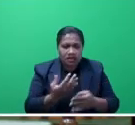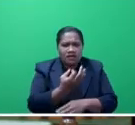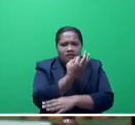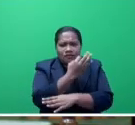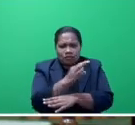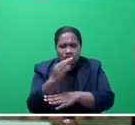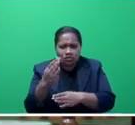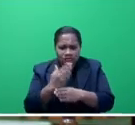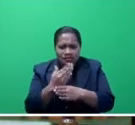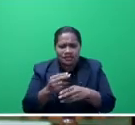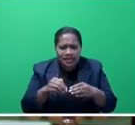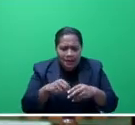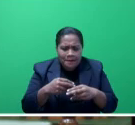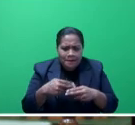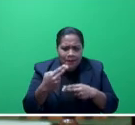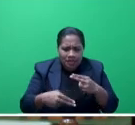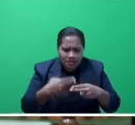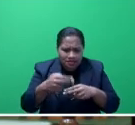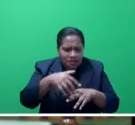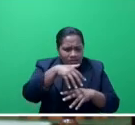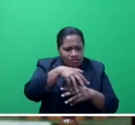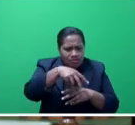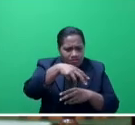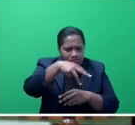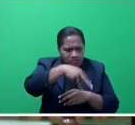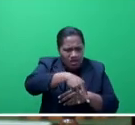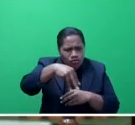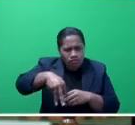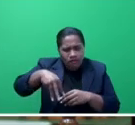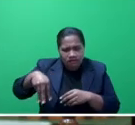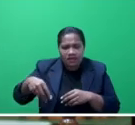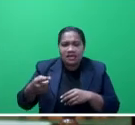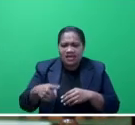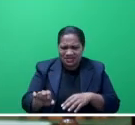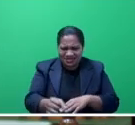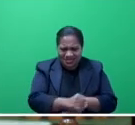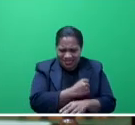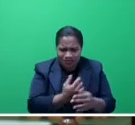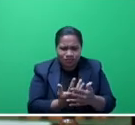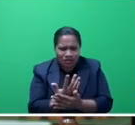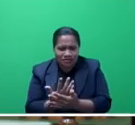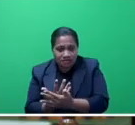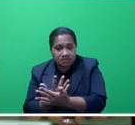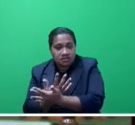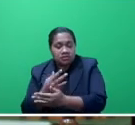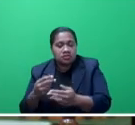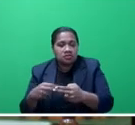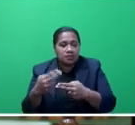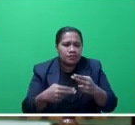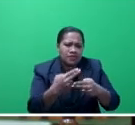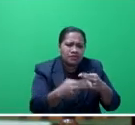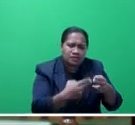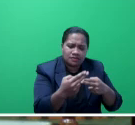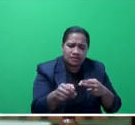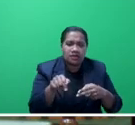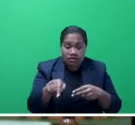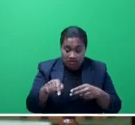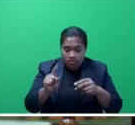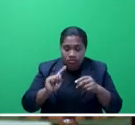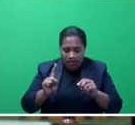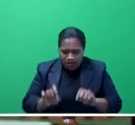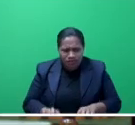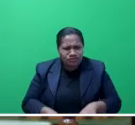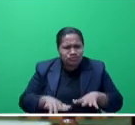and seagrasses. These natural barriers do more than provide a buffer between communities in the rising seas. They